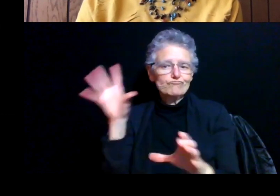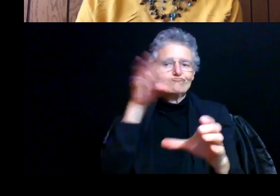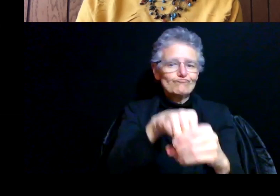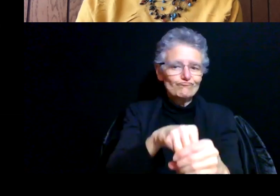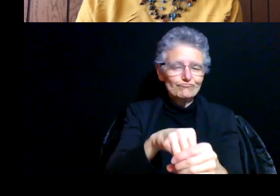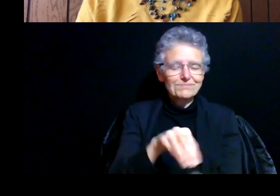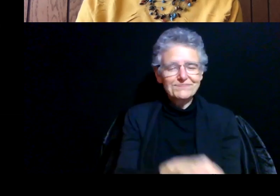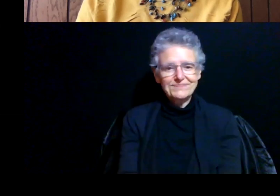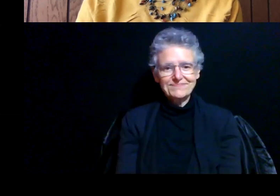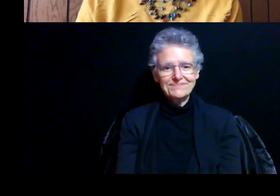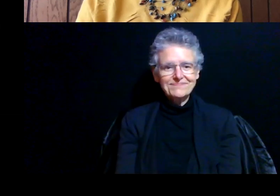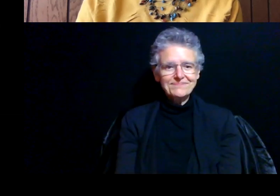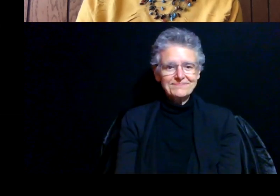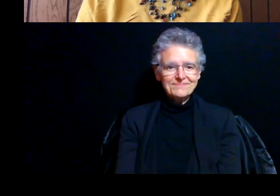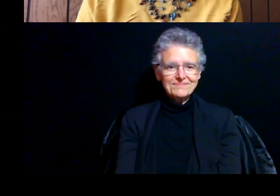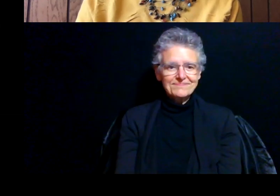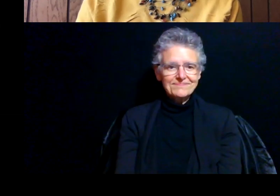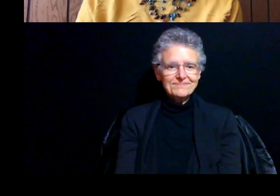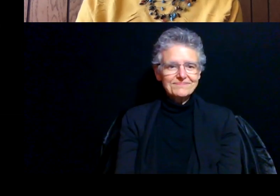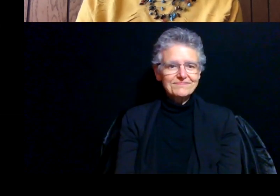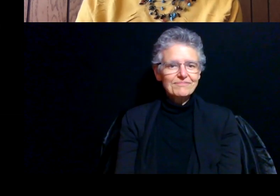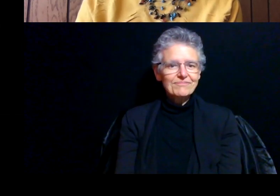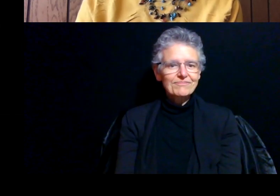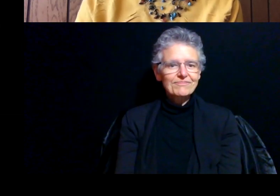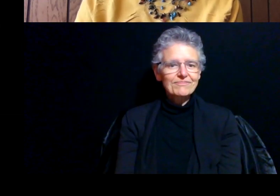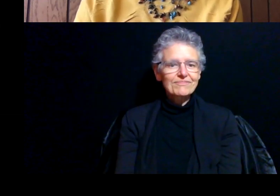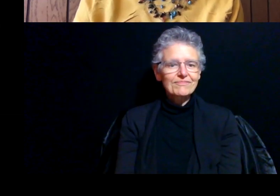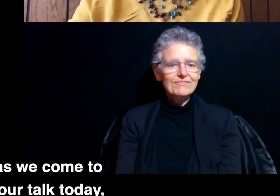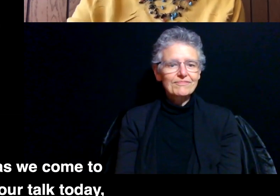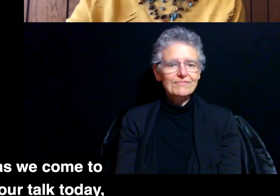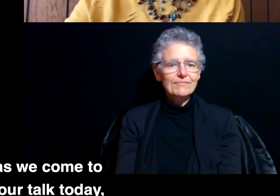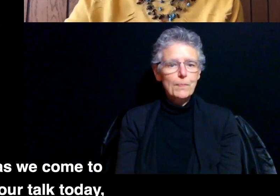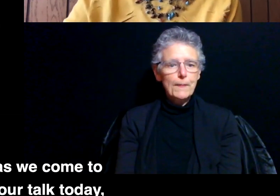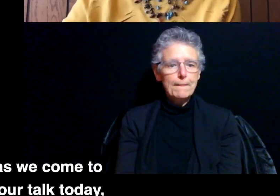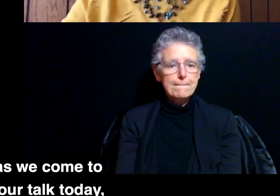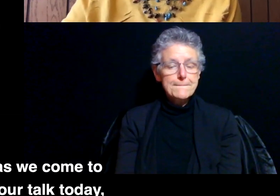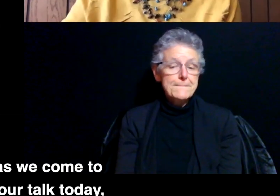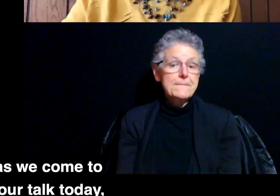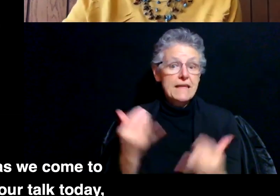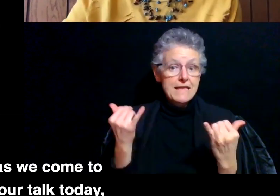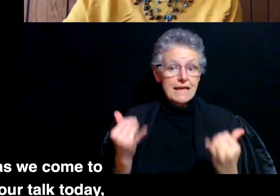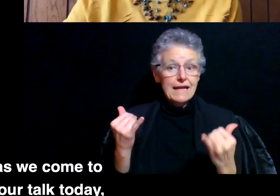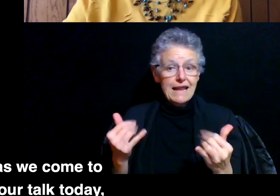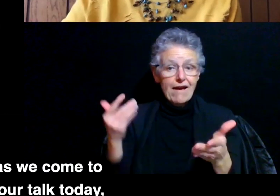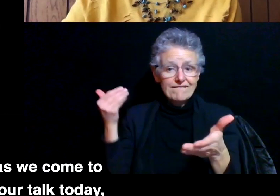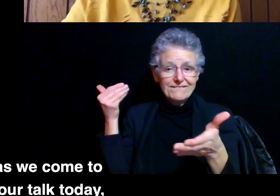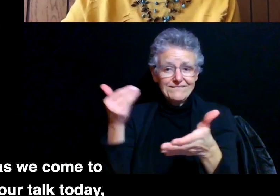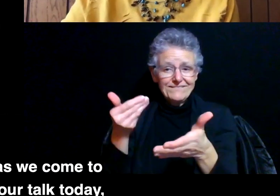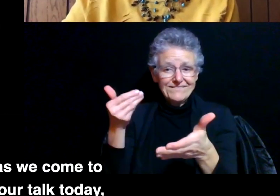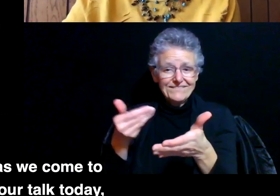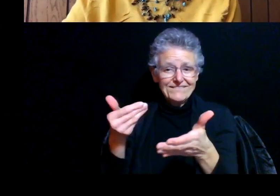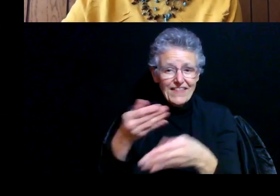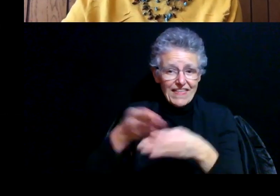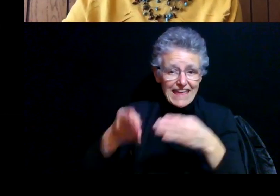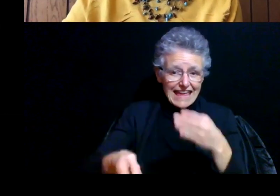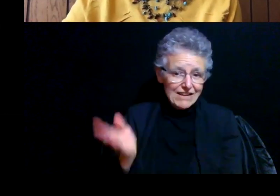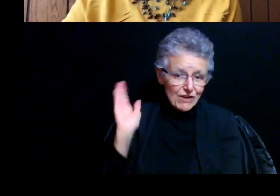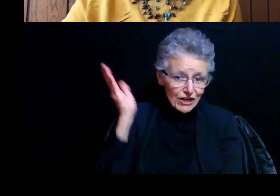New slide shows the pedestrian walkway on the south wall. And now, as we come to the end of our talk today,